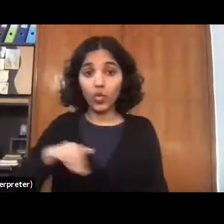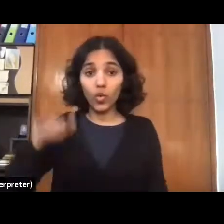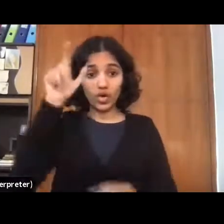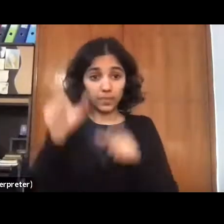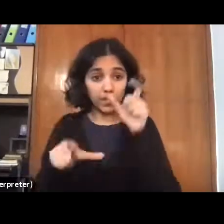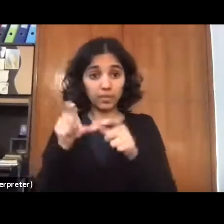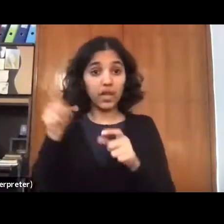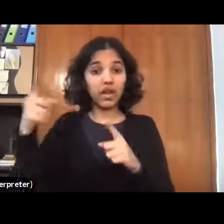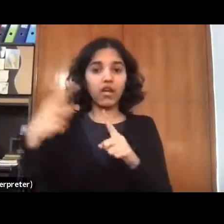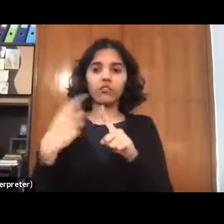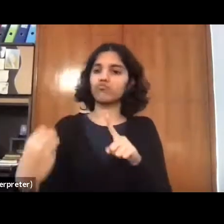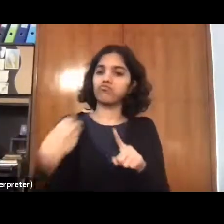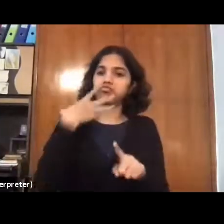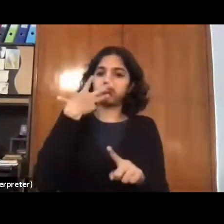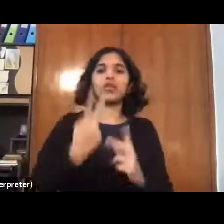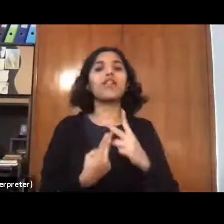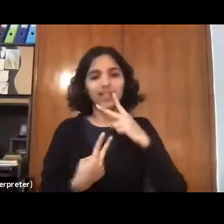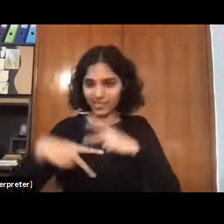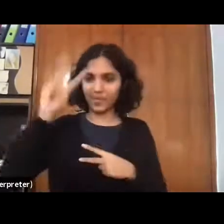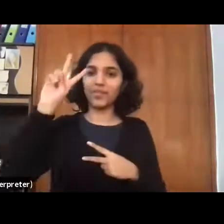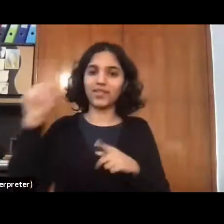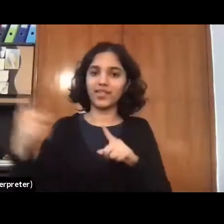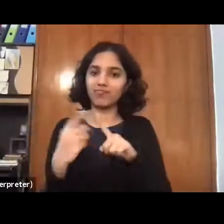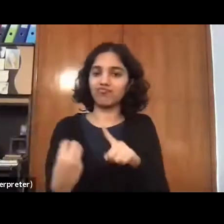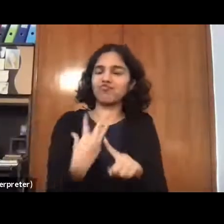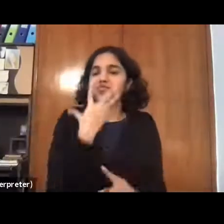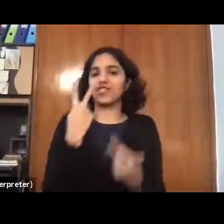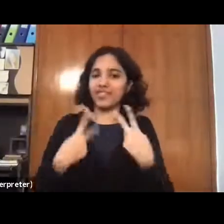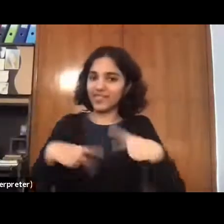are much affected by this pandemic.